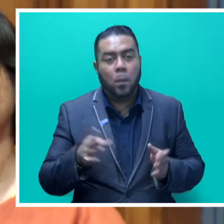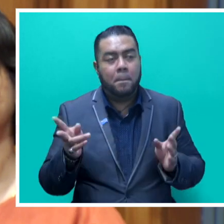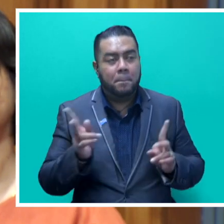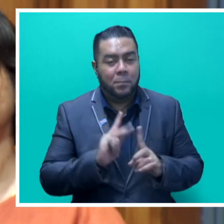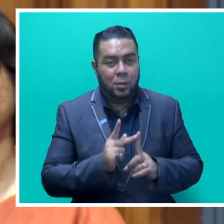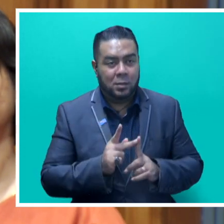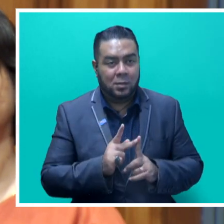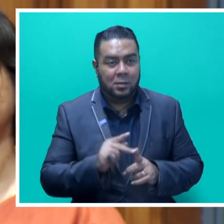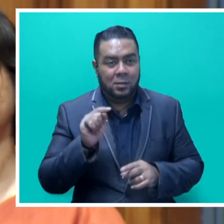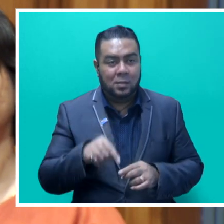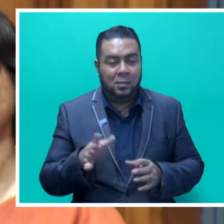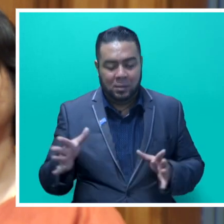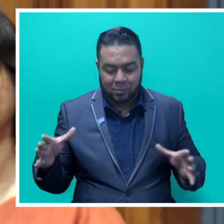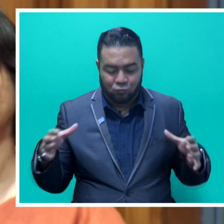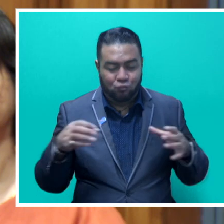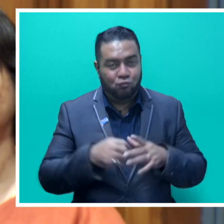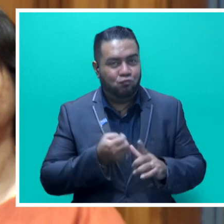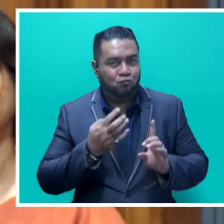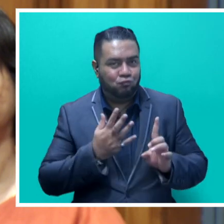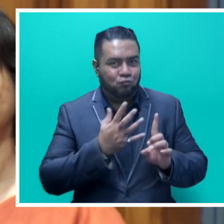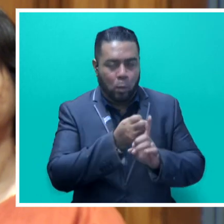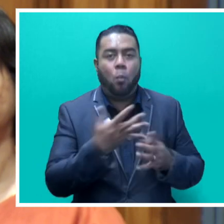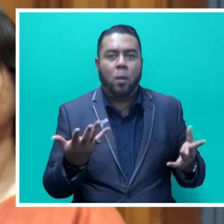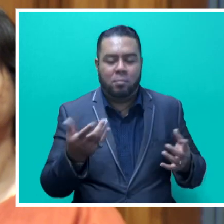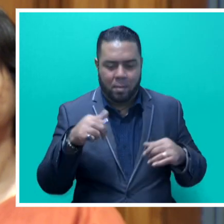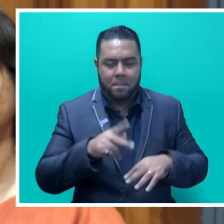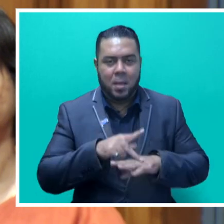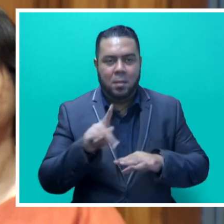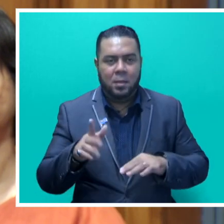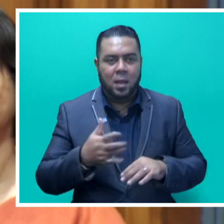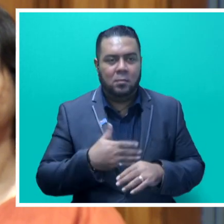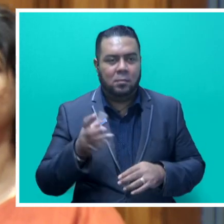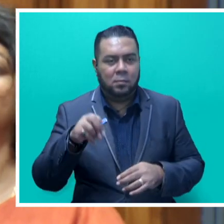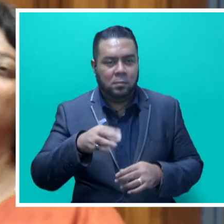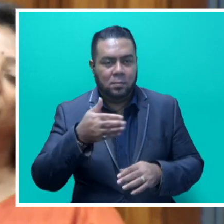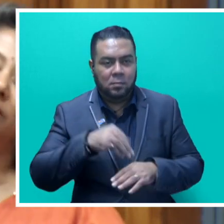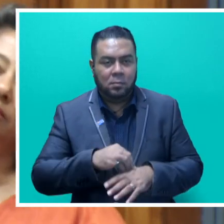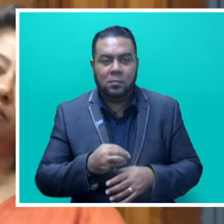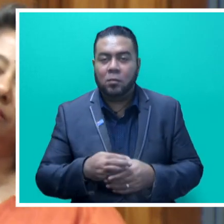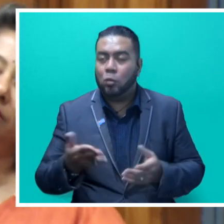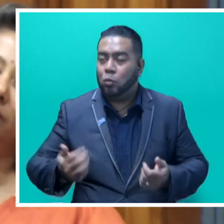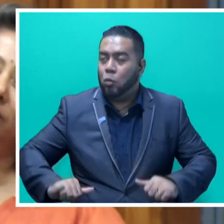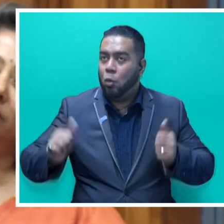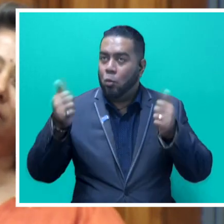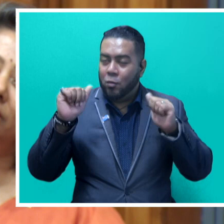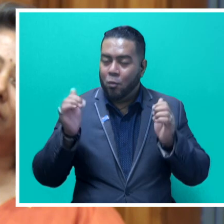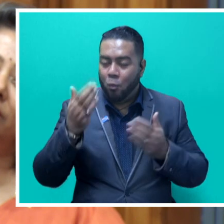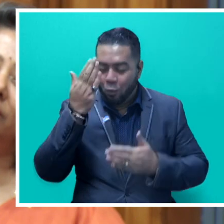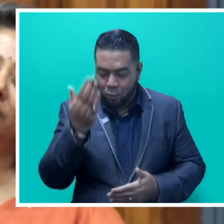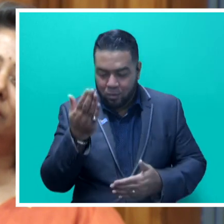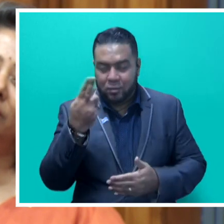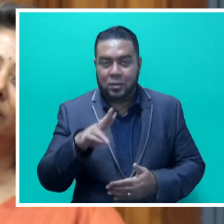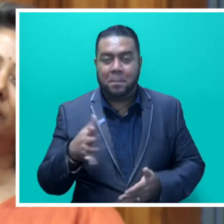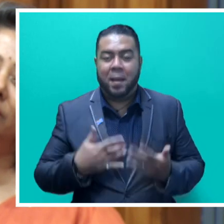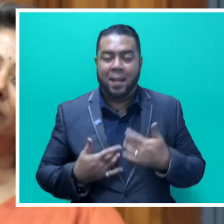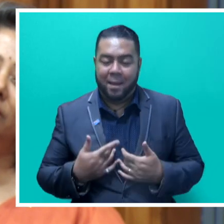leading to this very place and time. I reiterate what I said at the outset and return all the glory and honor of this, my